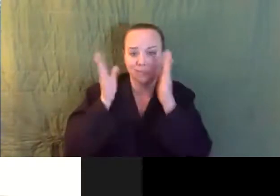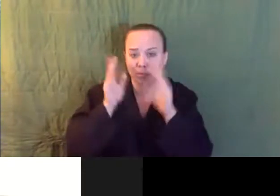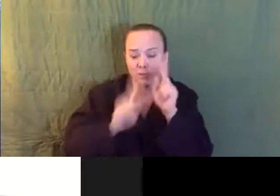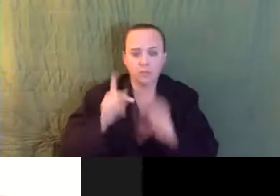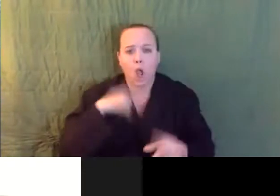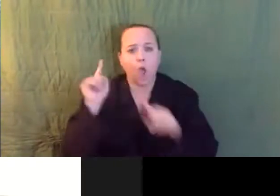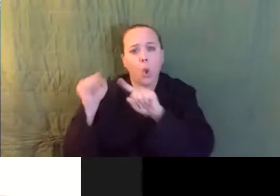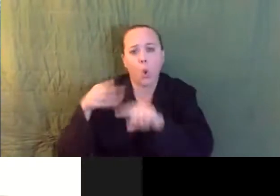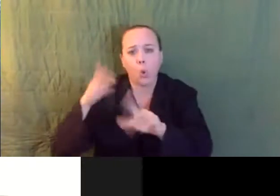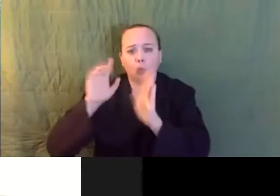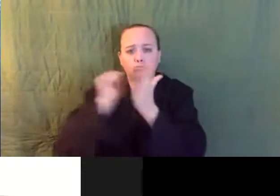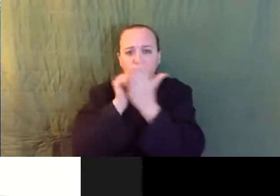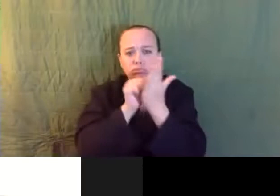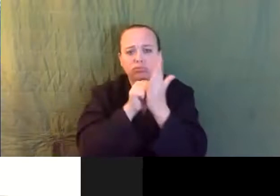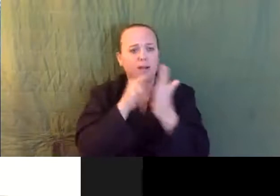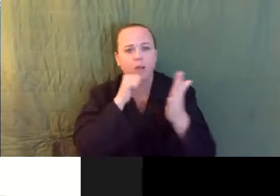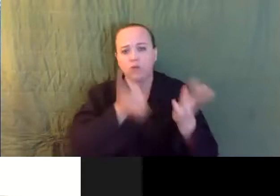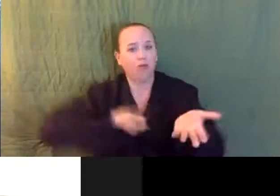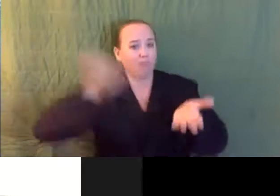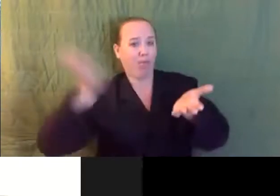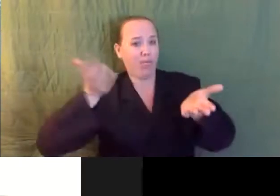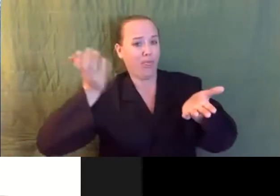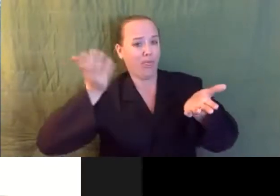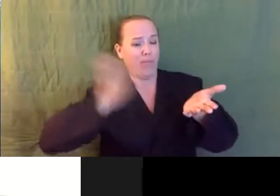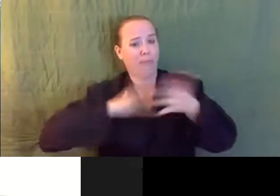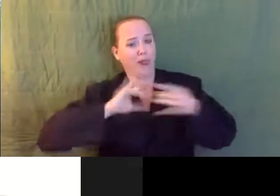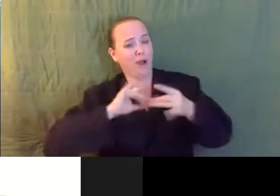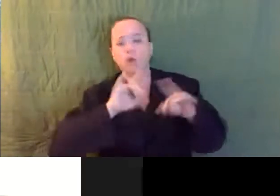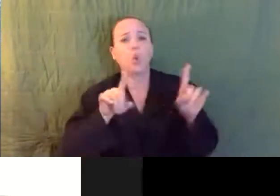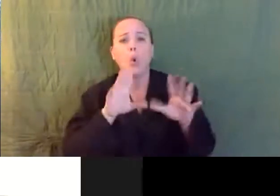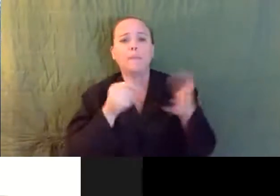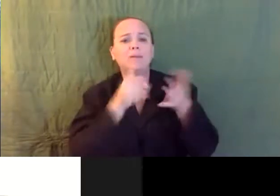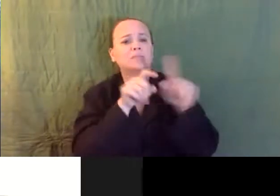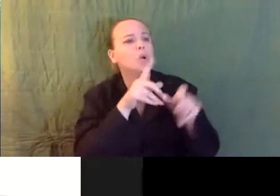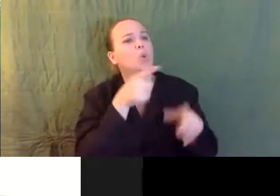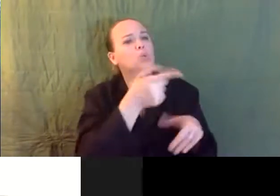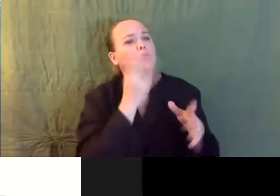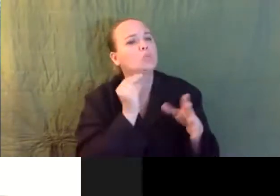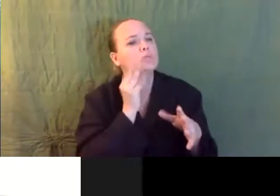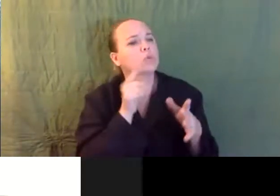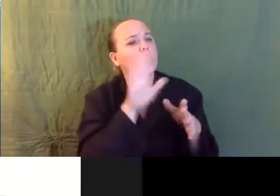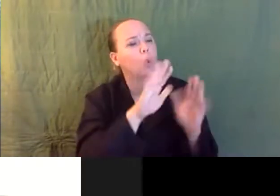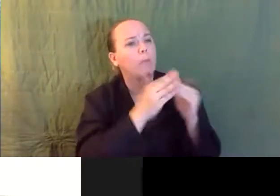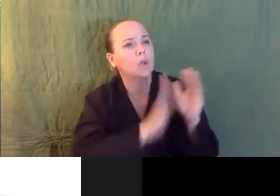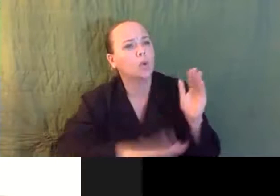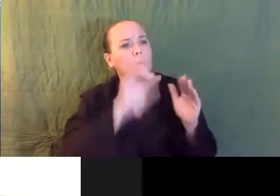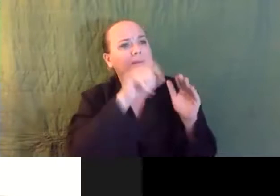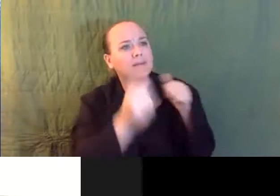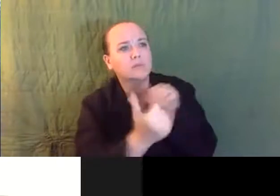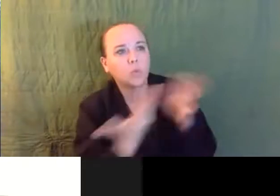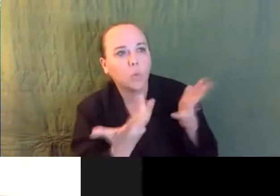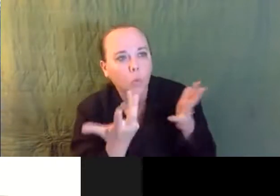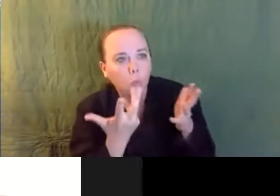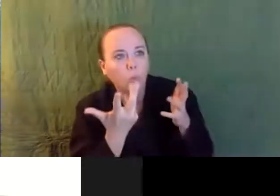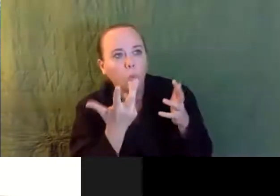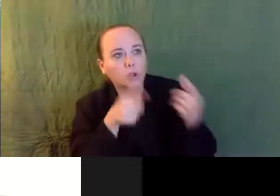not giving a spiel. I'm asking, what are you going through? What is something in your neighborhood that you think needs to be addressed? What are the